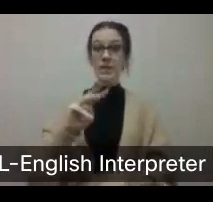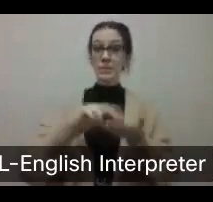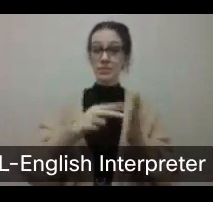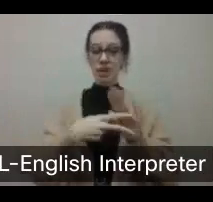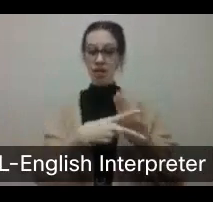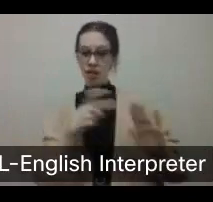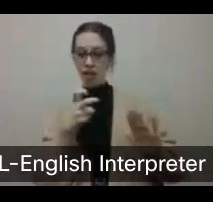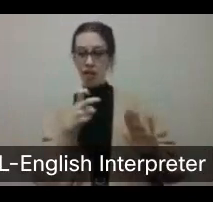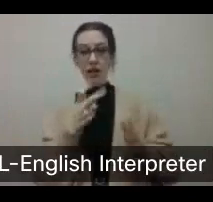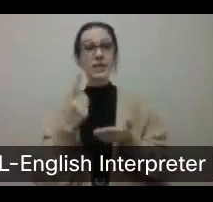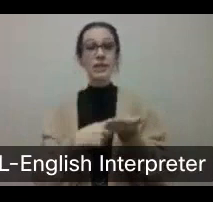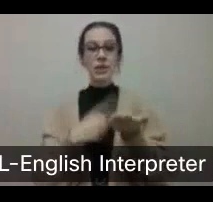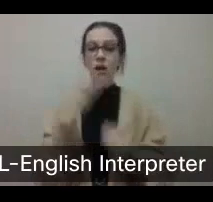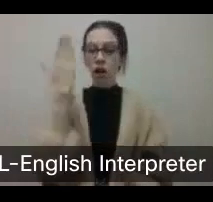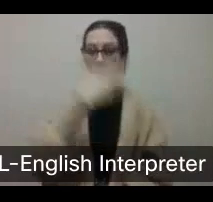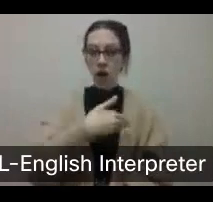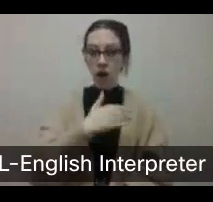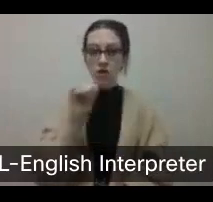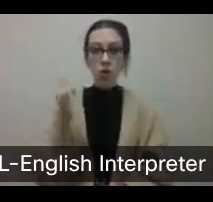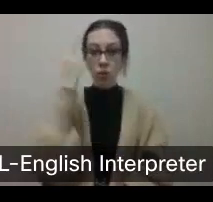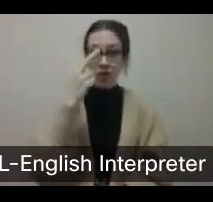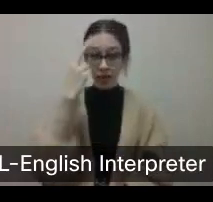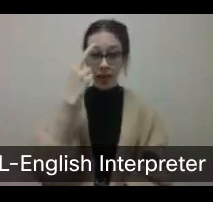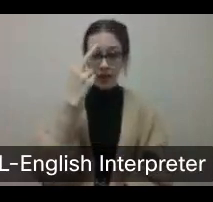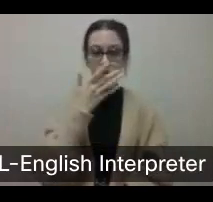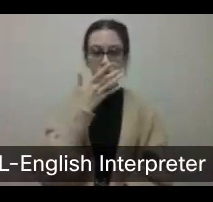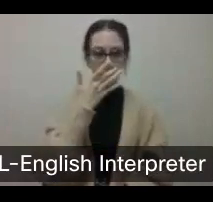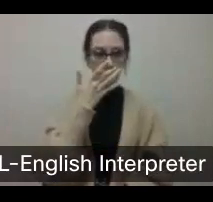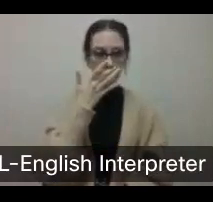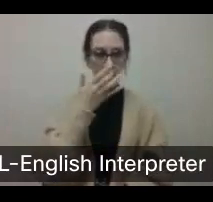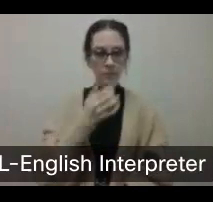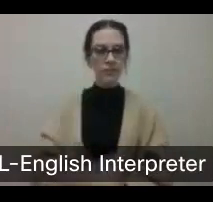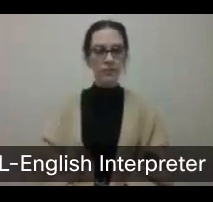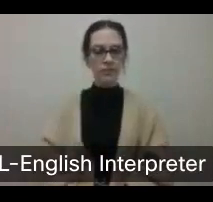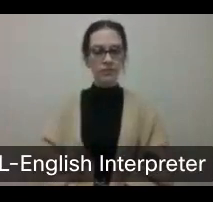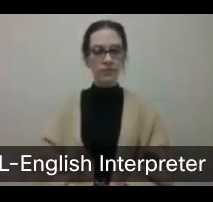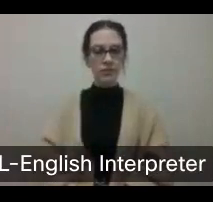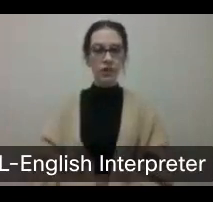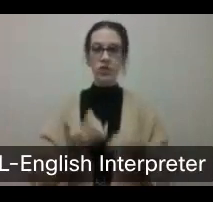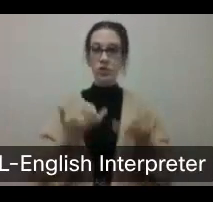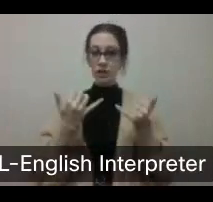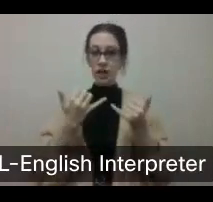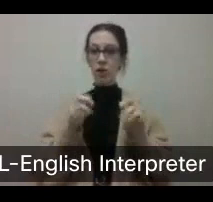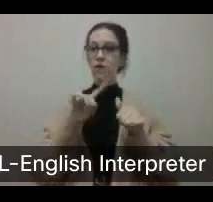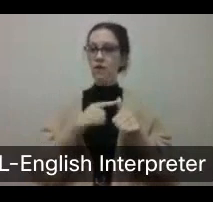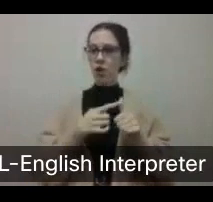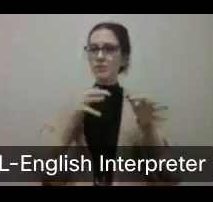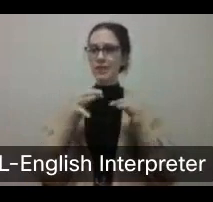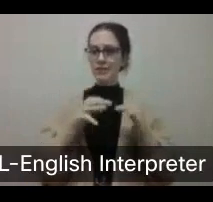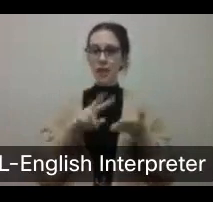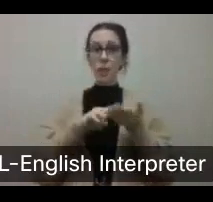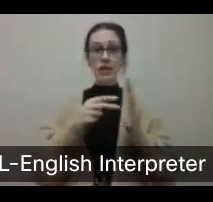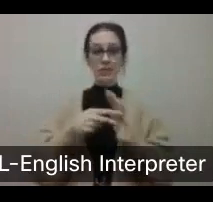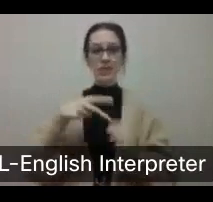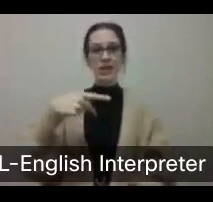plagiarize. So just to kind of give us kind of an understanding of what plagiarism is,